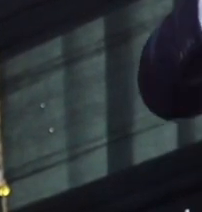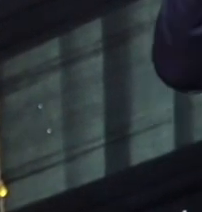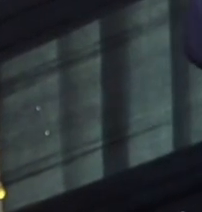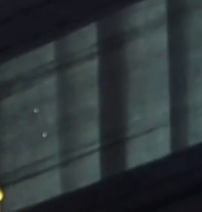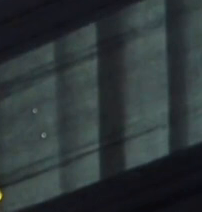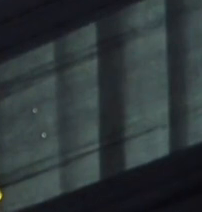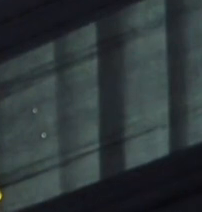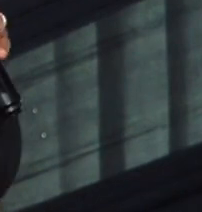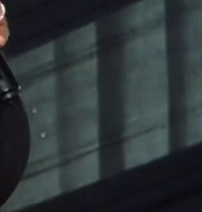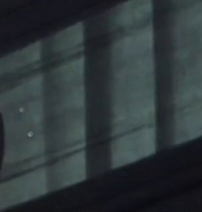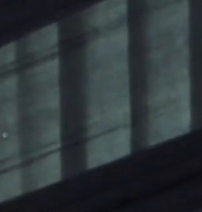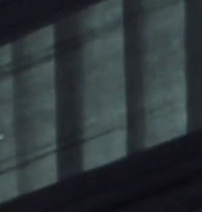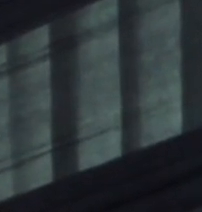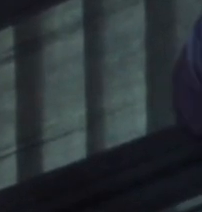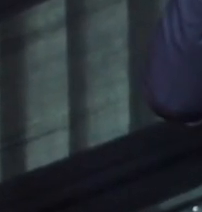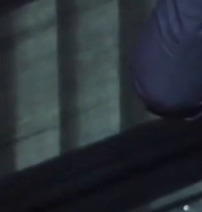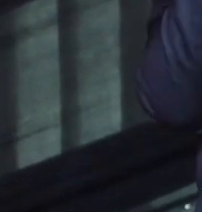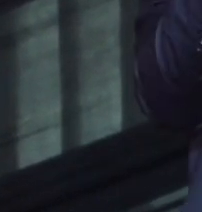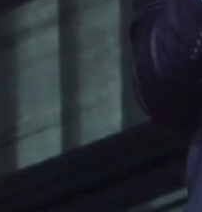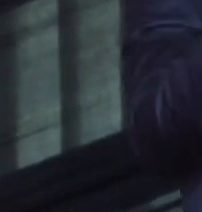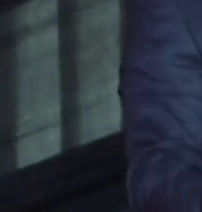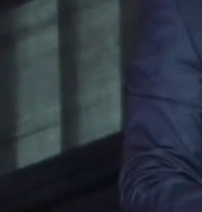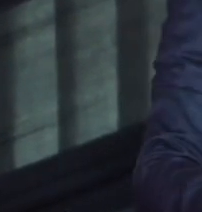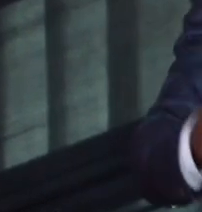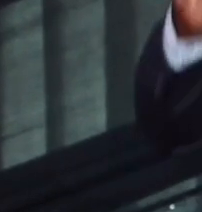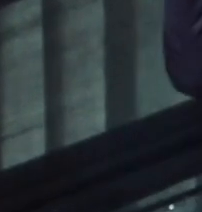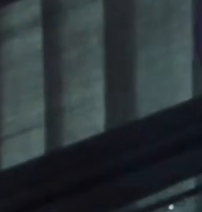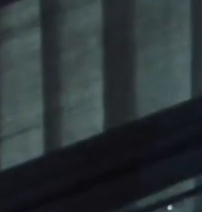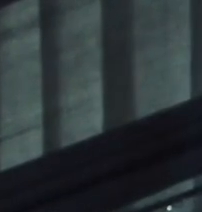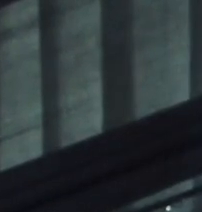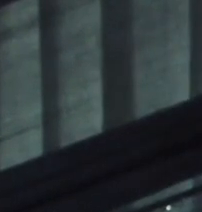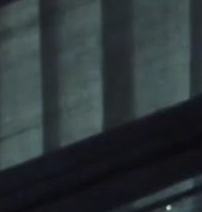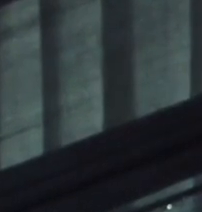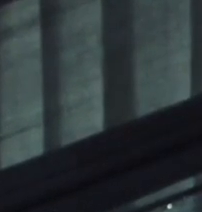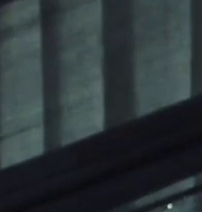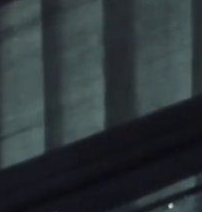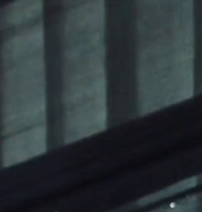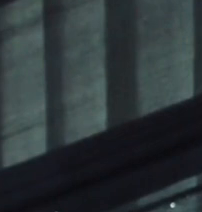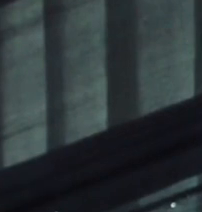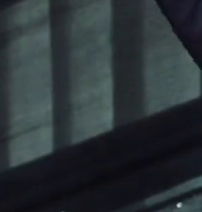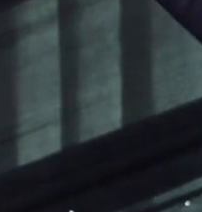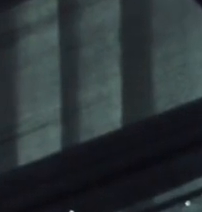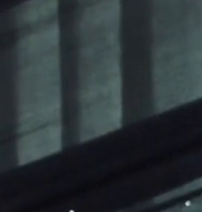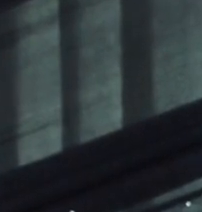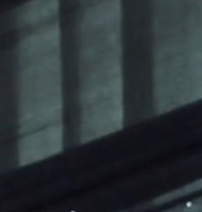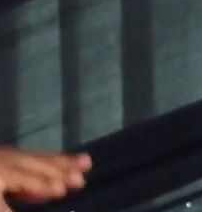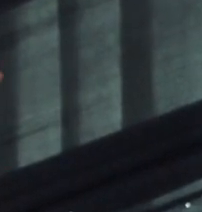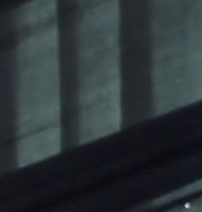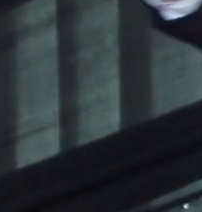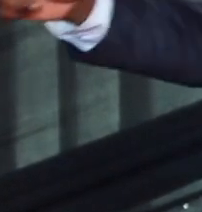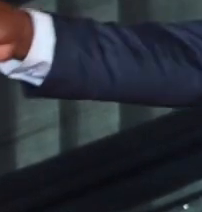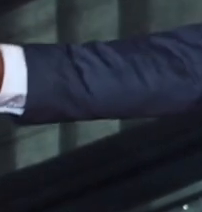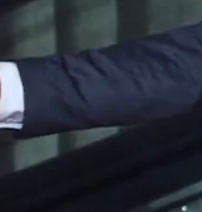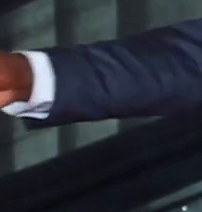of God. Kidole cha Mungu. In your situation. Katika hali yako. In your challenges. Katika changamoto zako. May the finger of God. Ni kidole cha Mungu.